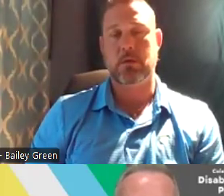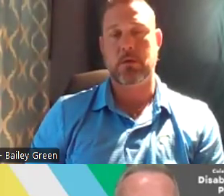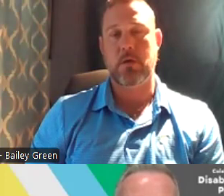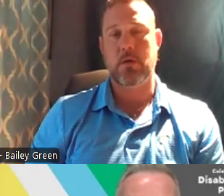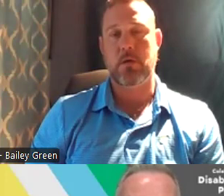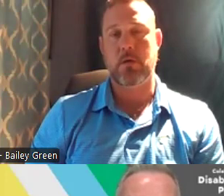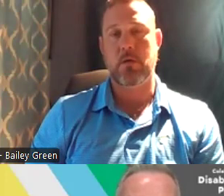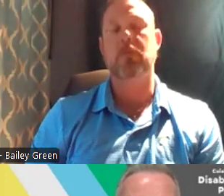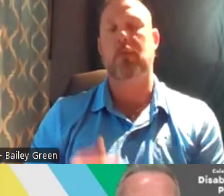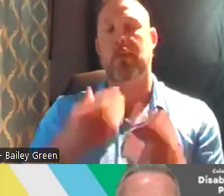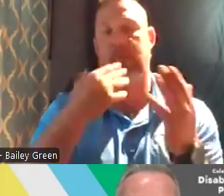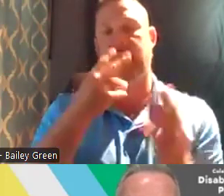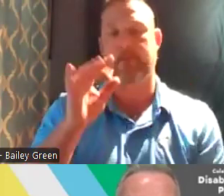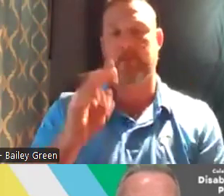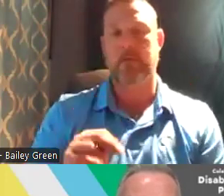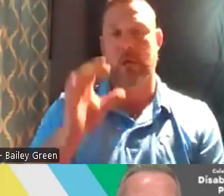Thank you, Vivian.